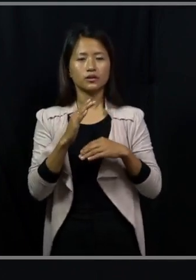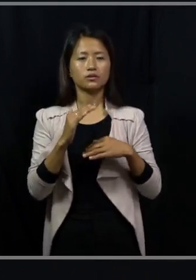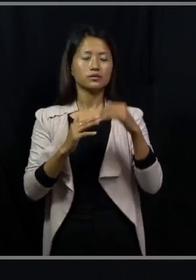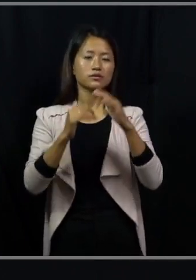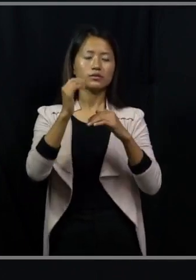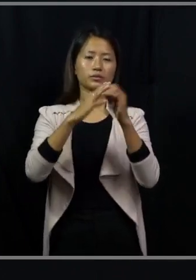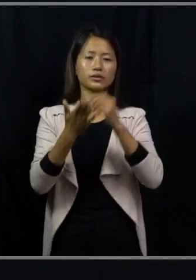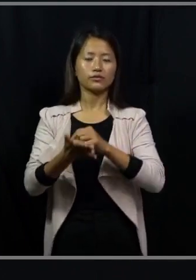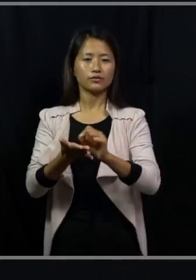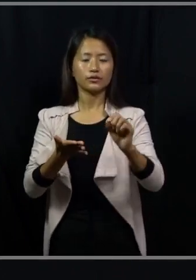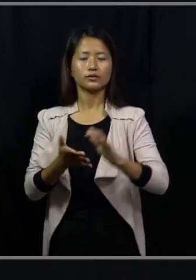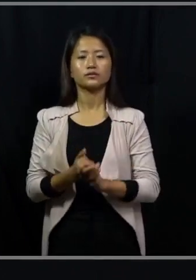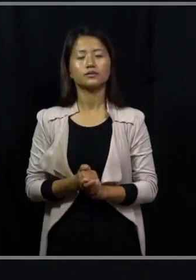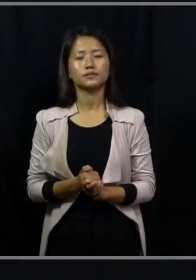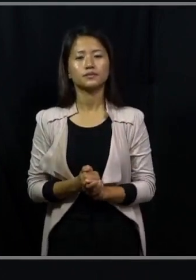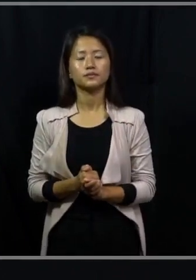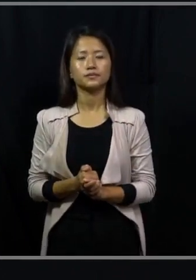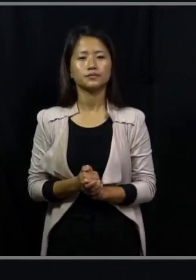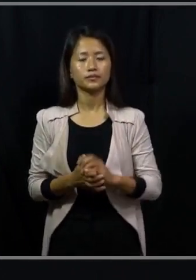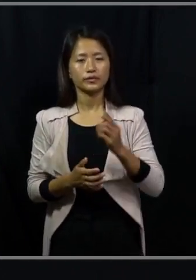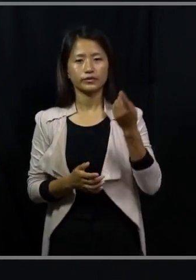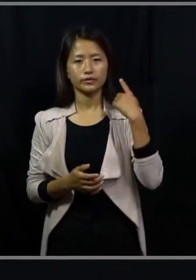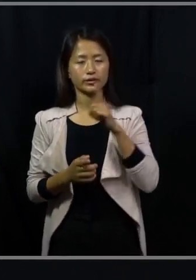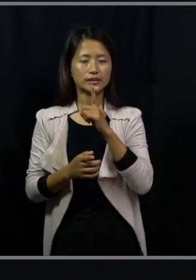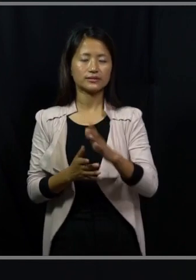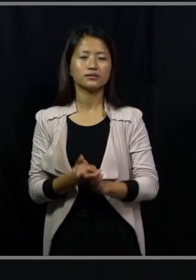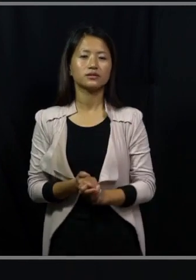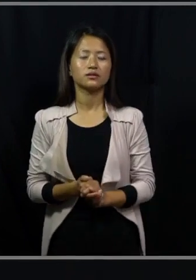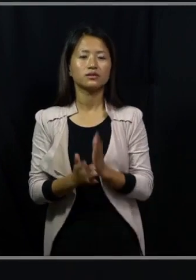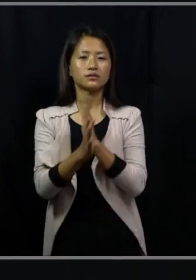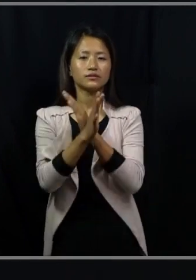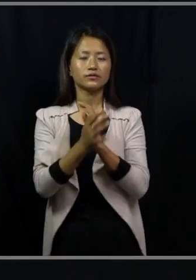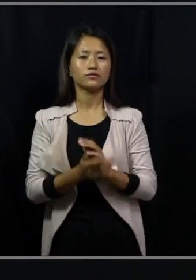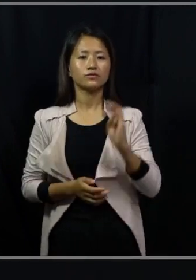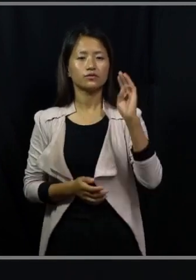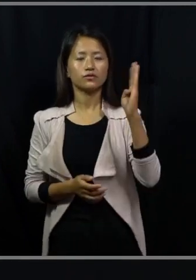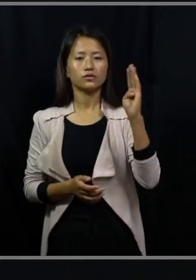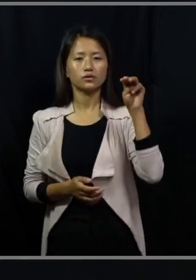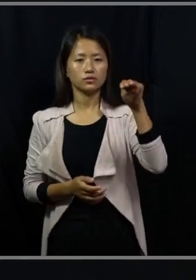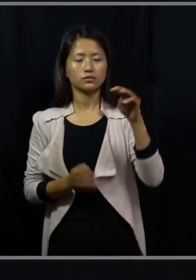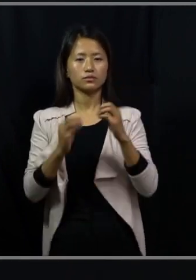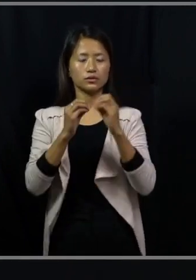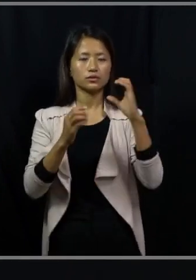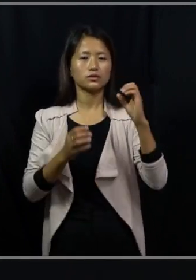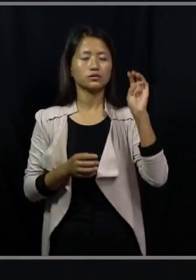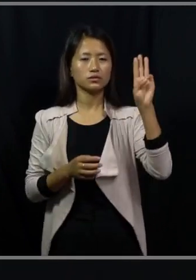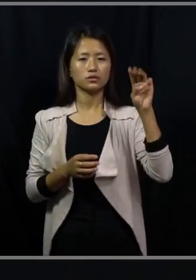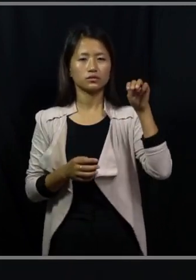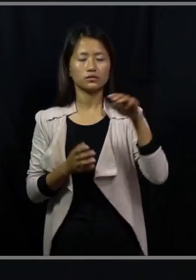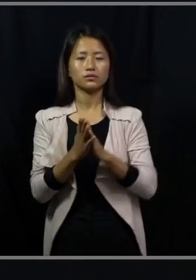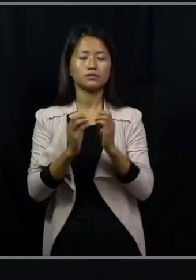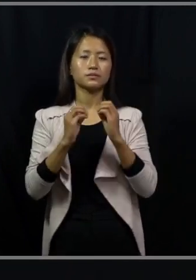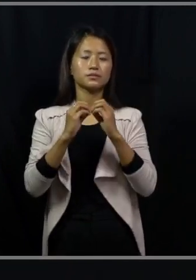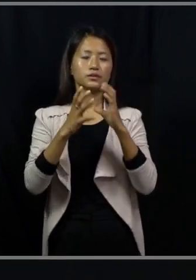of writings. So as I said earlier, by 4000 BC and 3000 BC, there was a